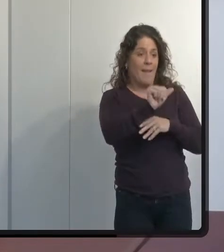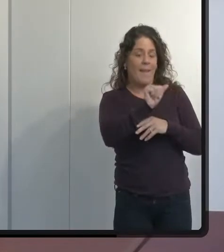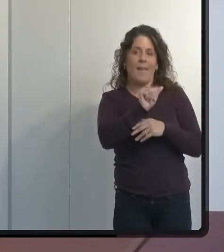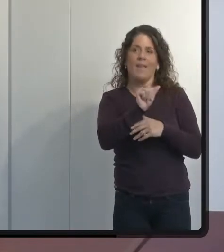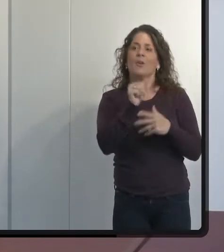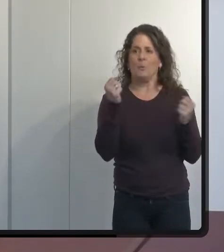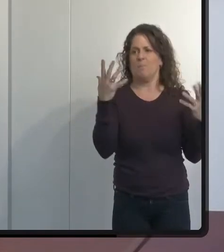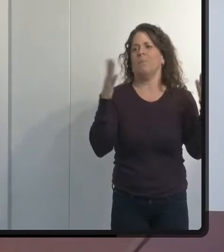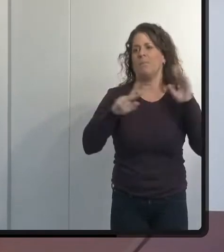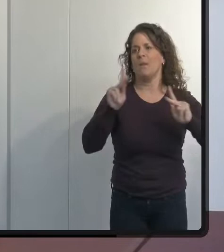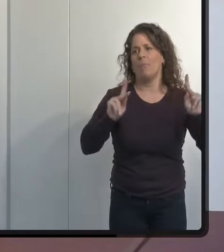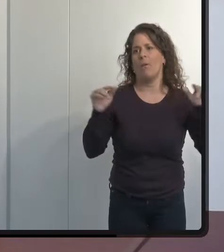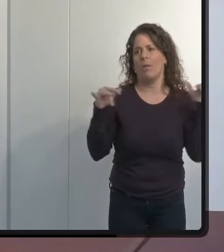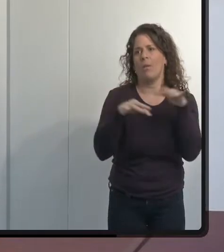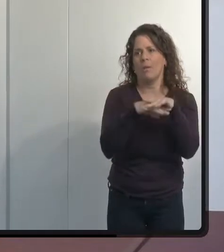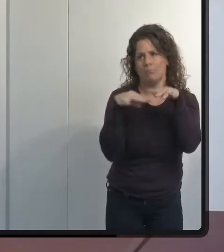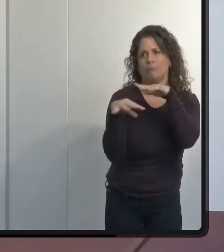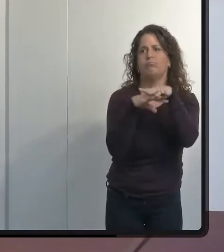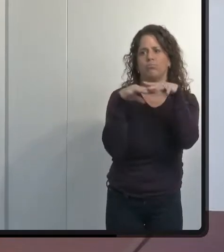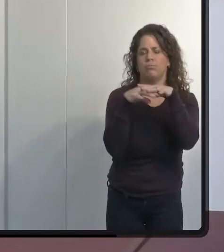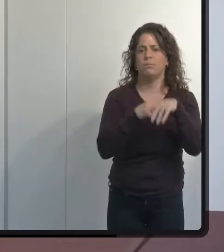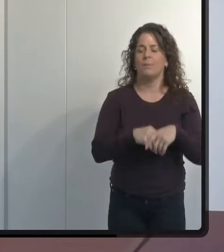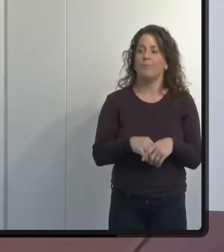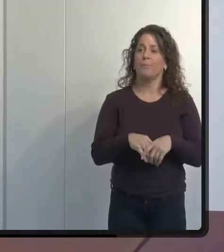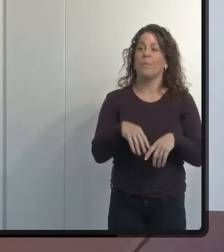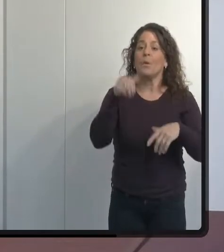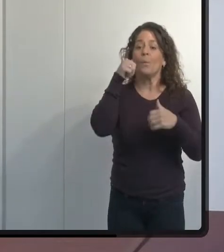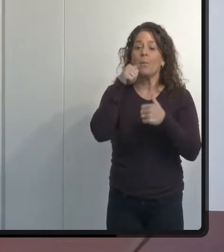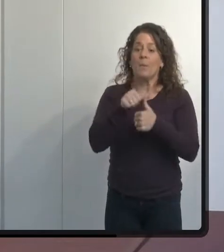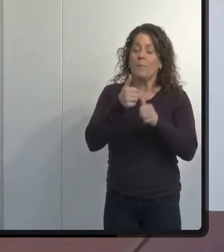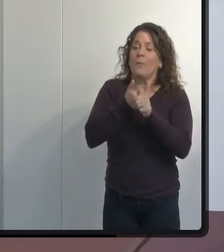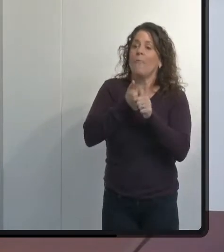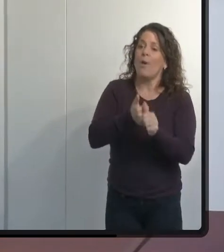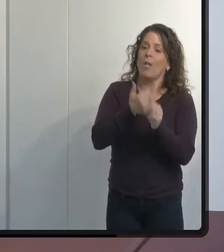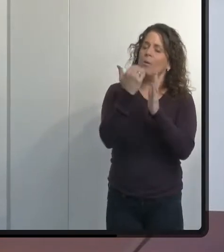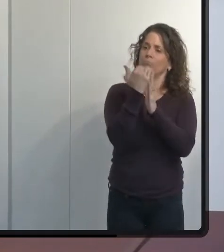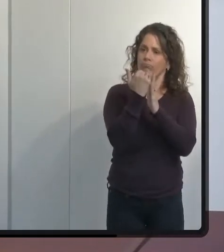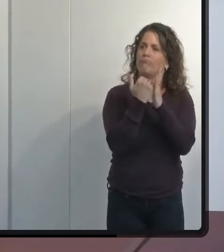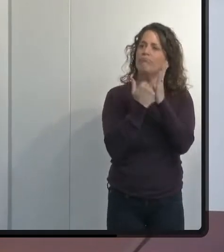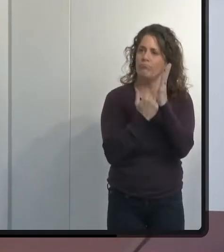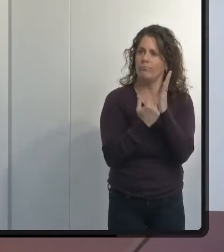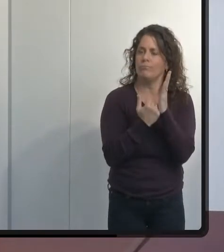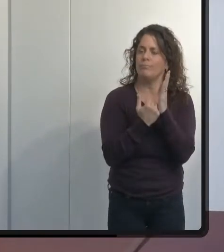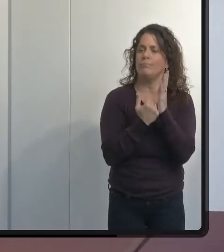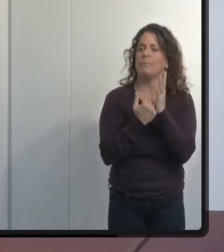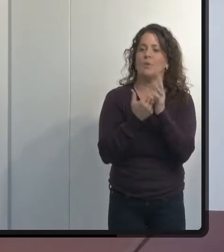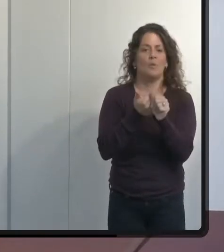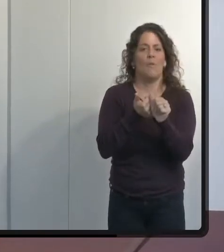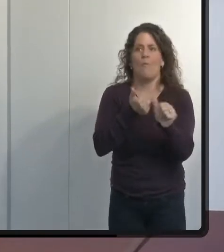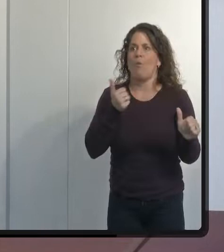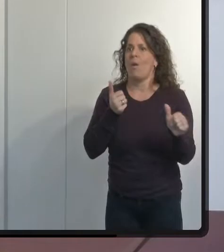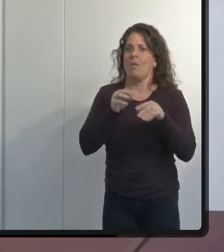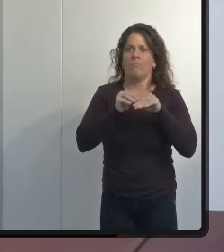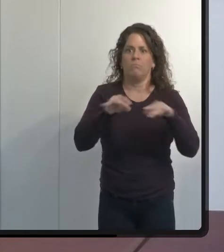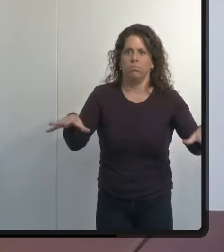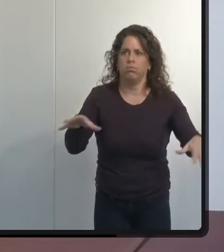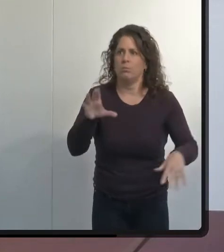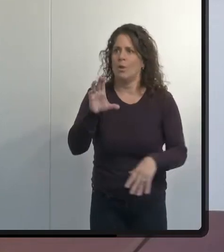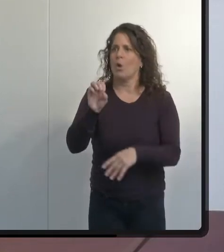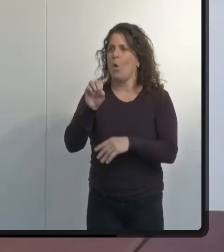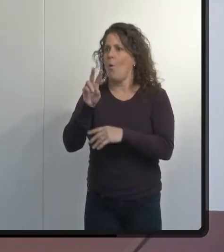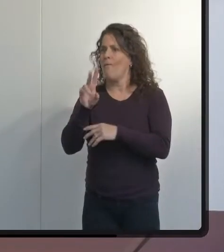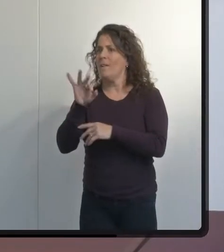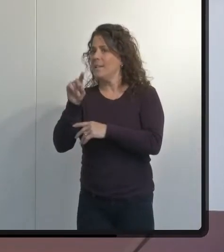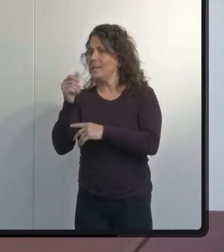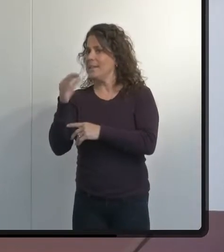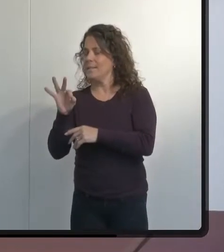many people gathered. Remember to continue to follow the simple personal steps we all need to do to prevent the spread of COVID-19. Stay